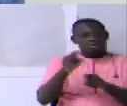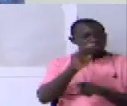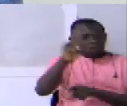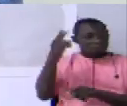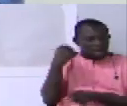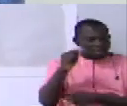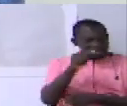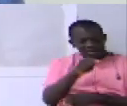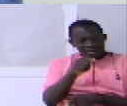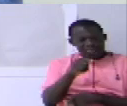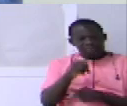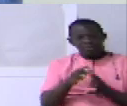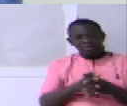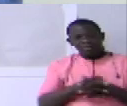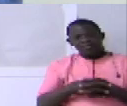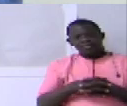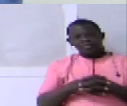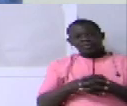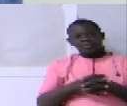it?